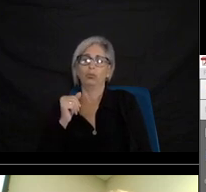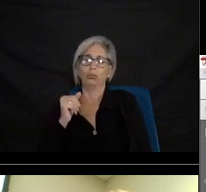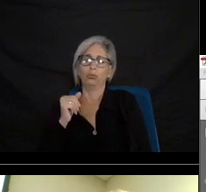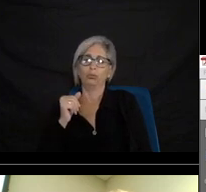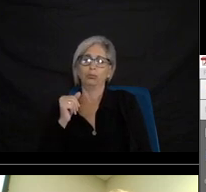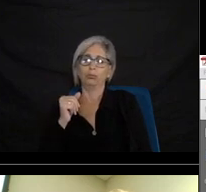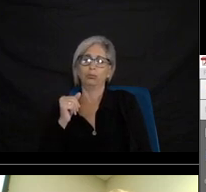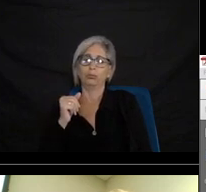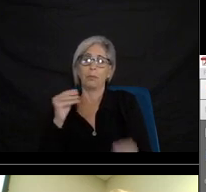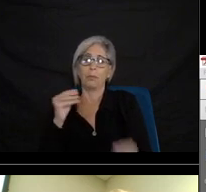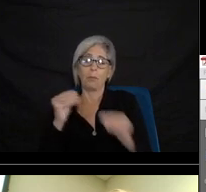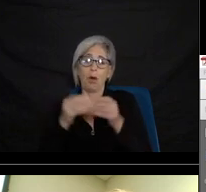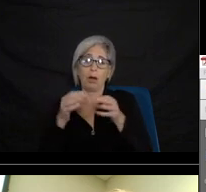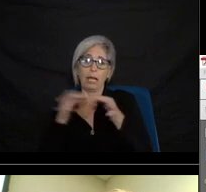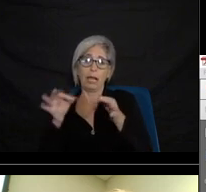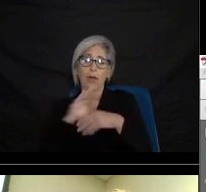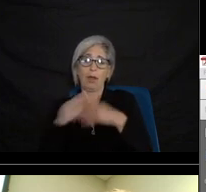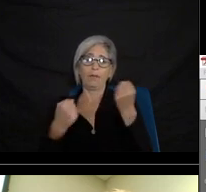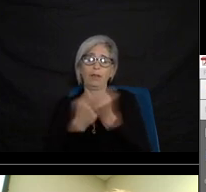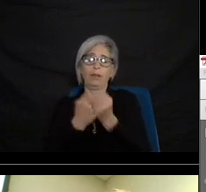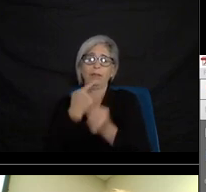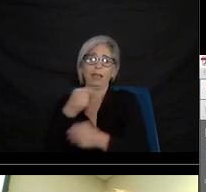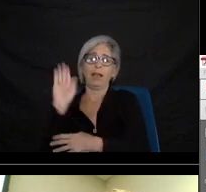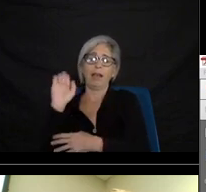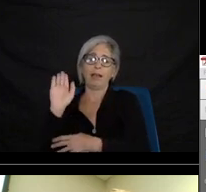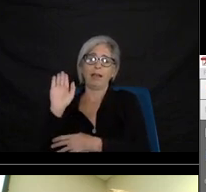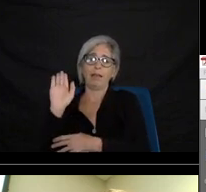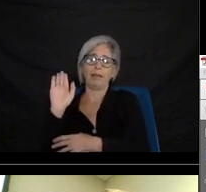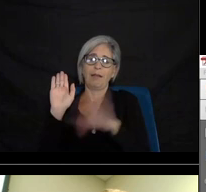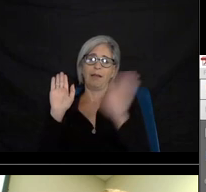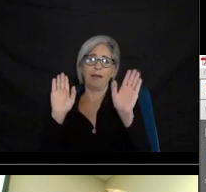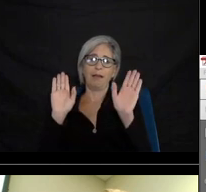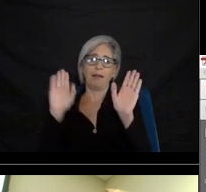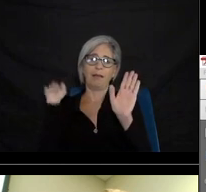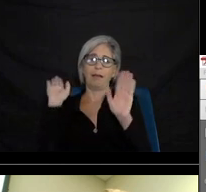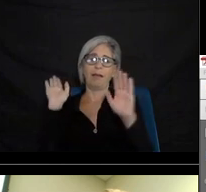Seeing no further comments, all those in favor state so by saying aye. Aye.